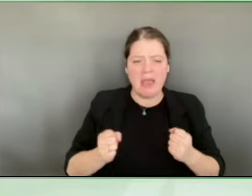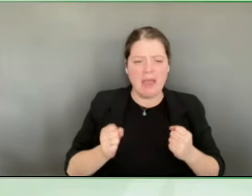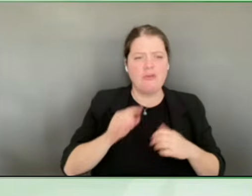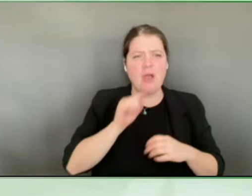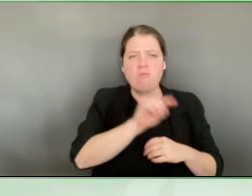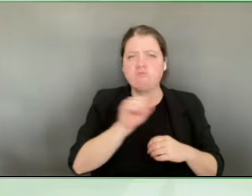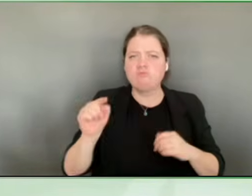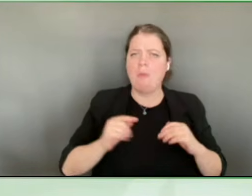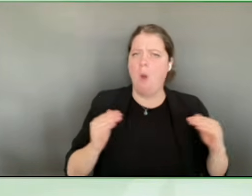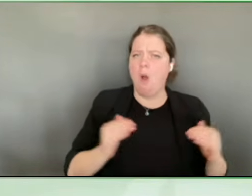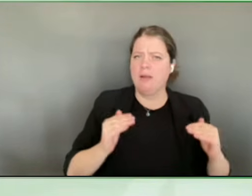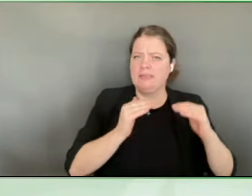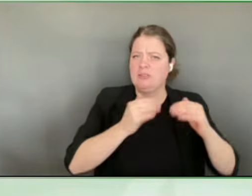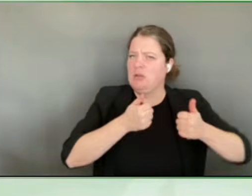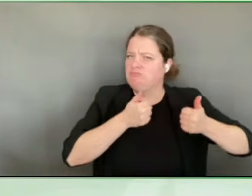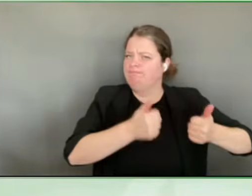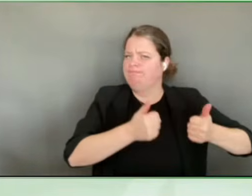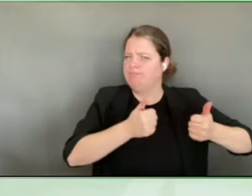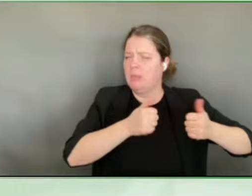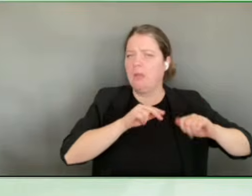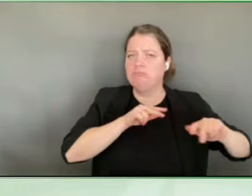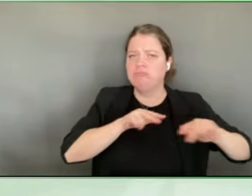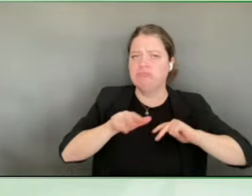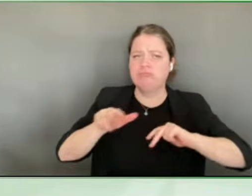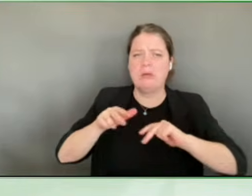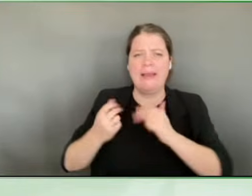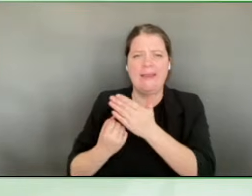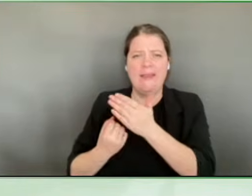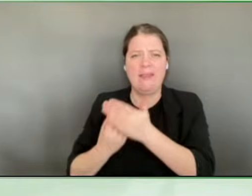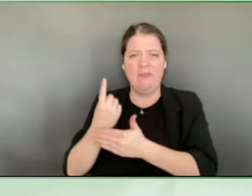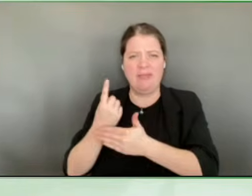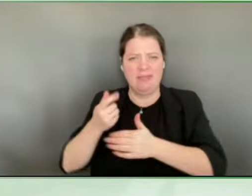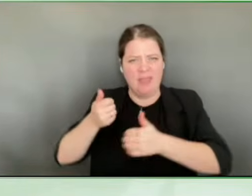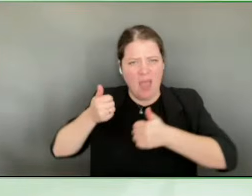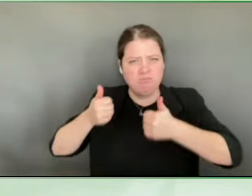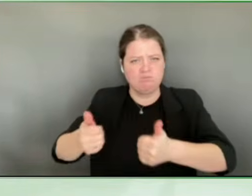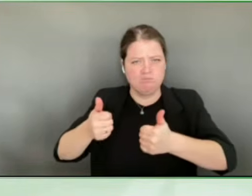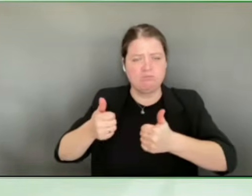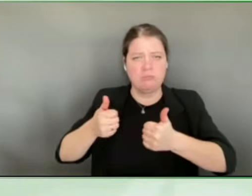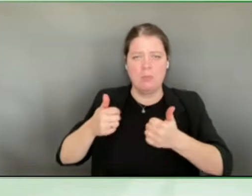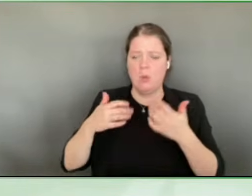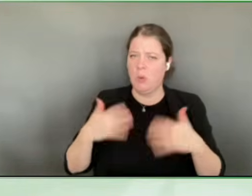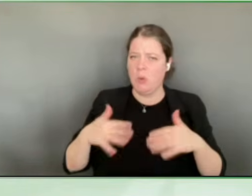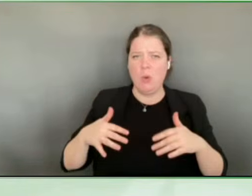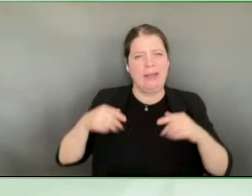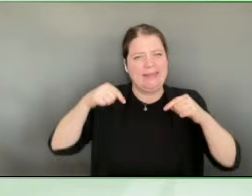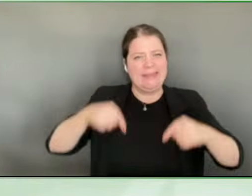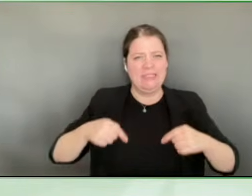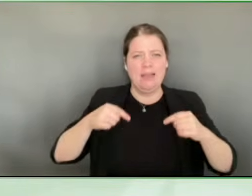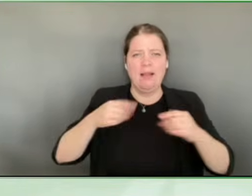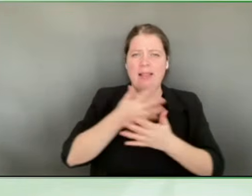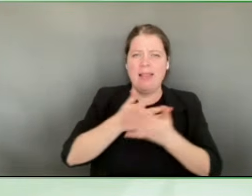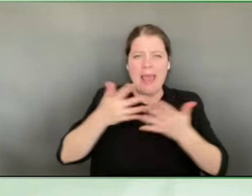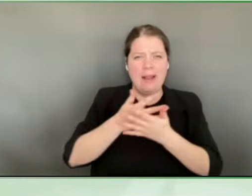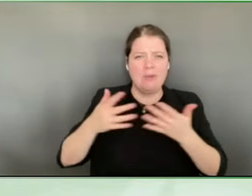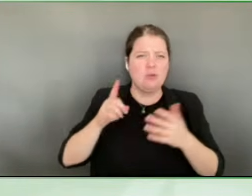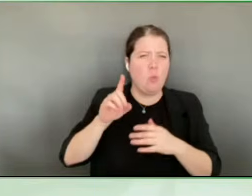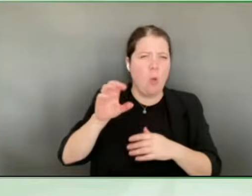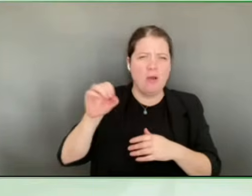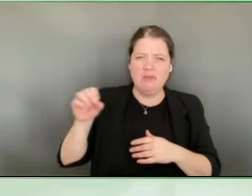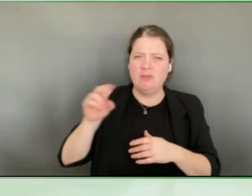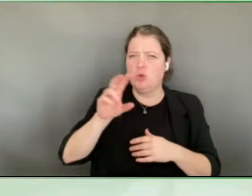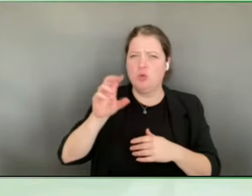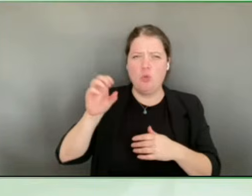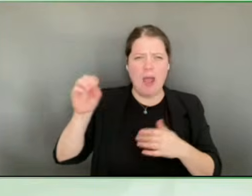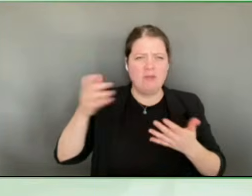event, where hundreds of different languages are being spoken. It's quite amazing. And as a very poor language